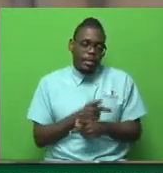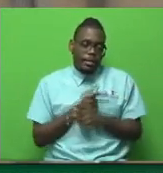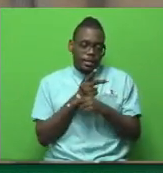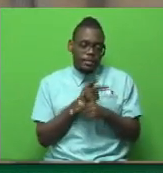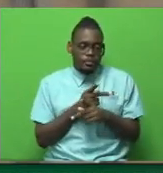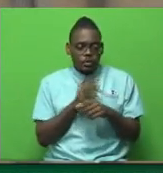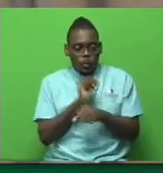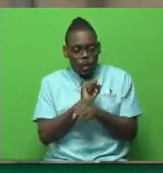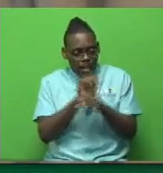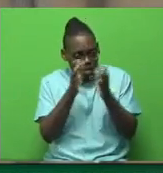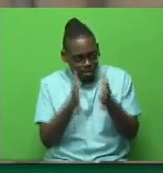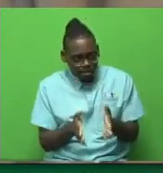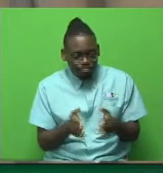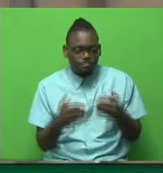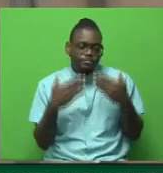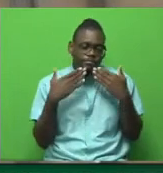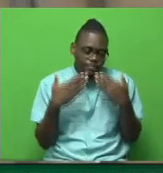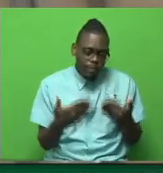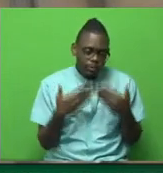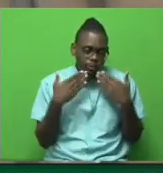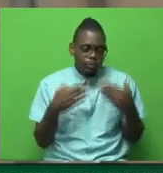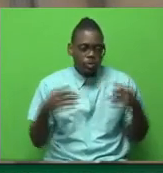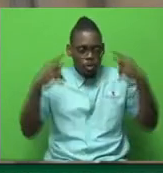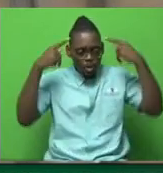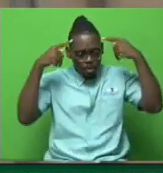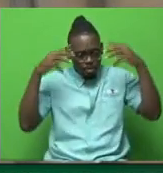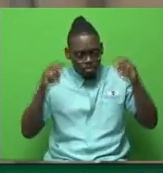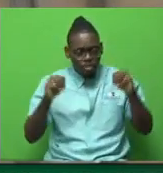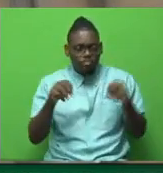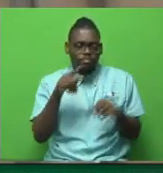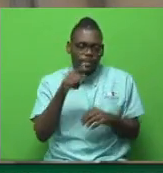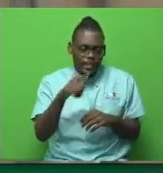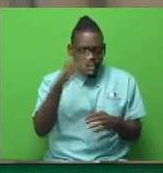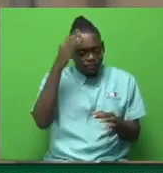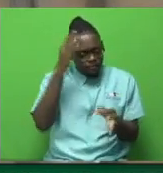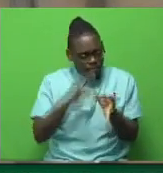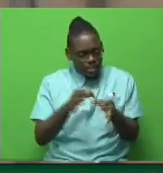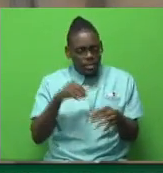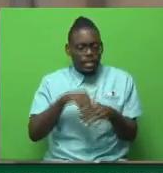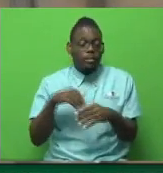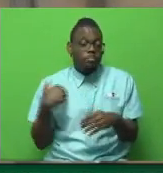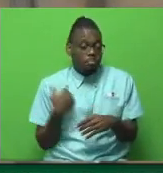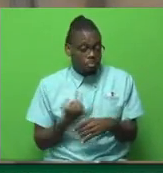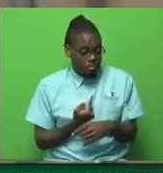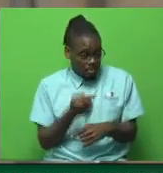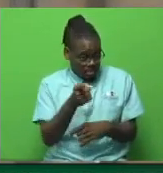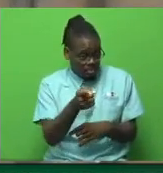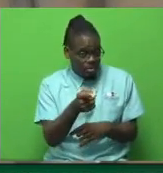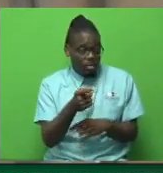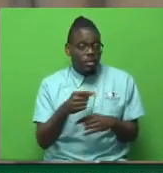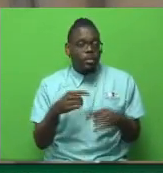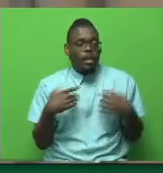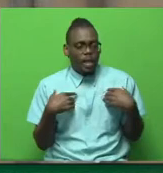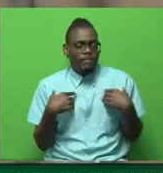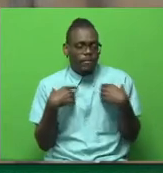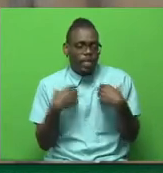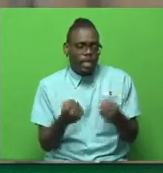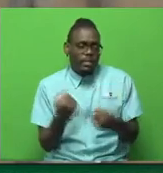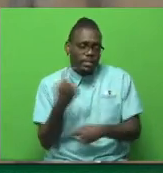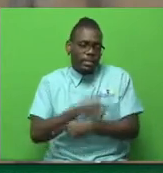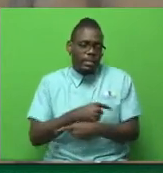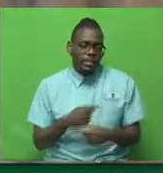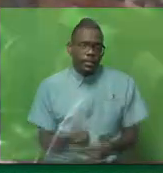Honorable prime minister first continued faith in me and I thank God for having me here today thank you very much Mr Deputy